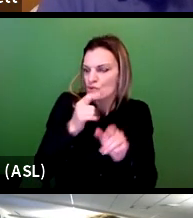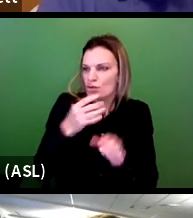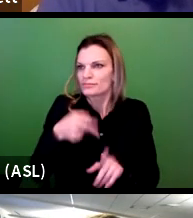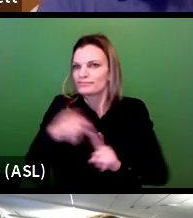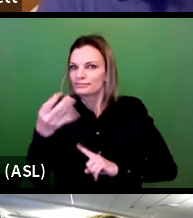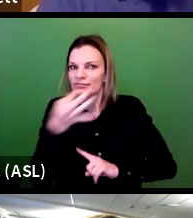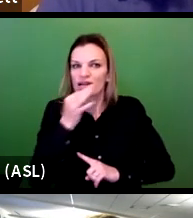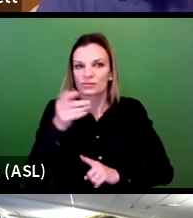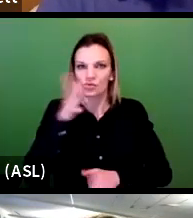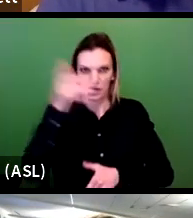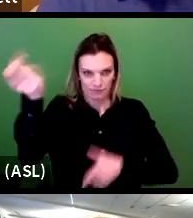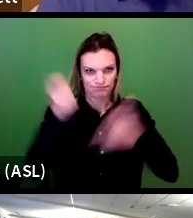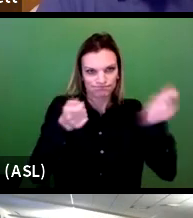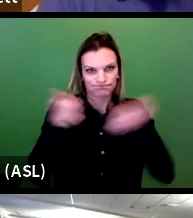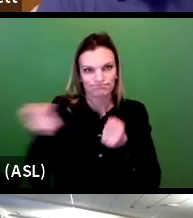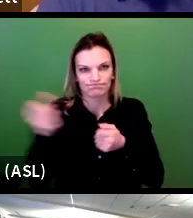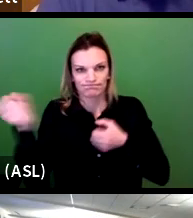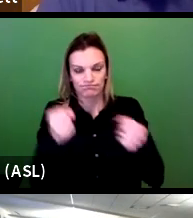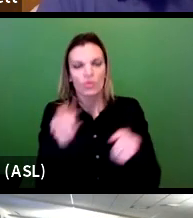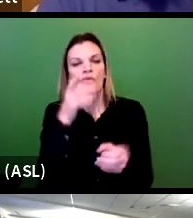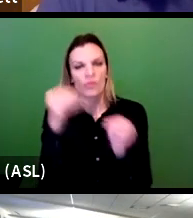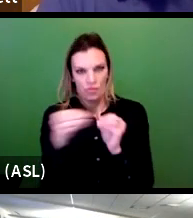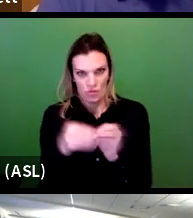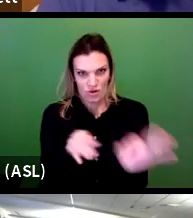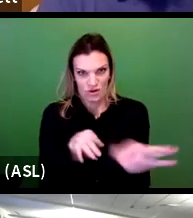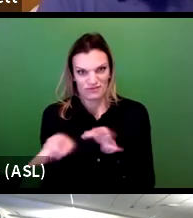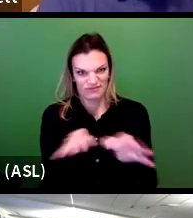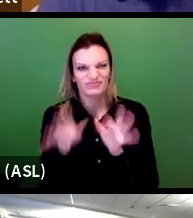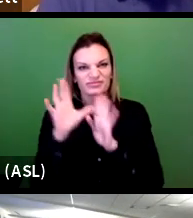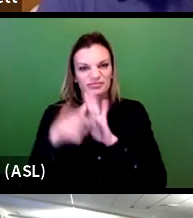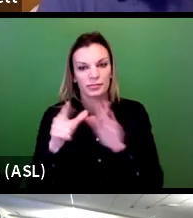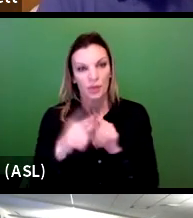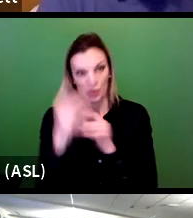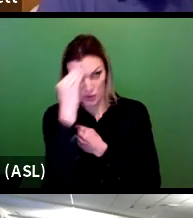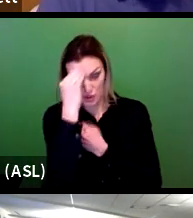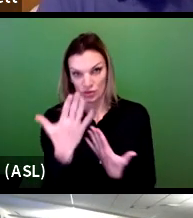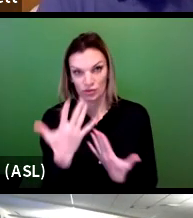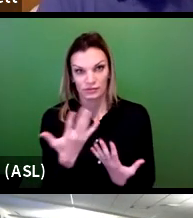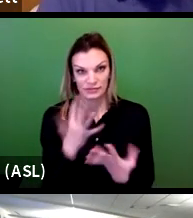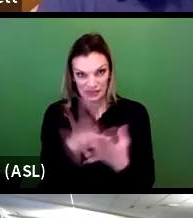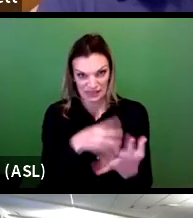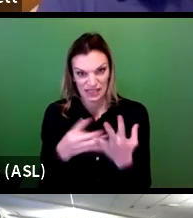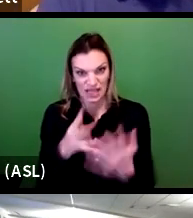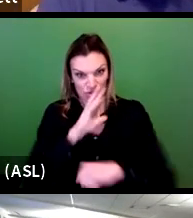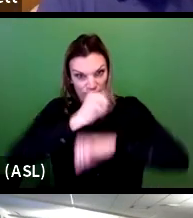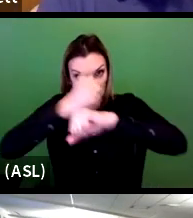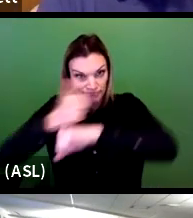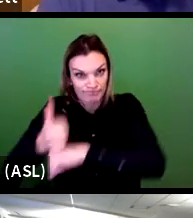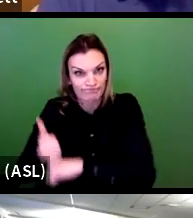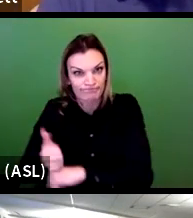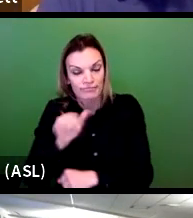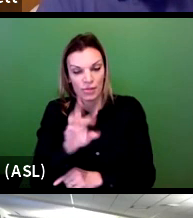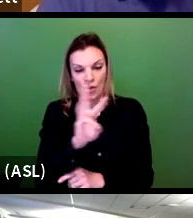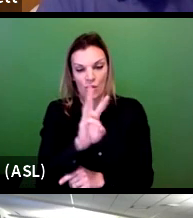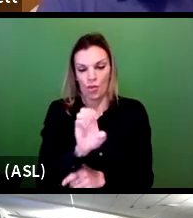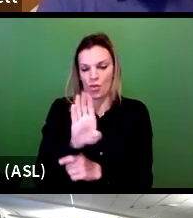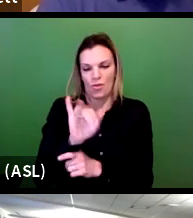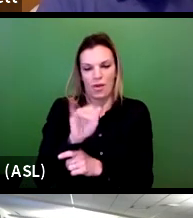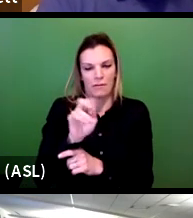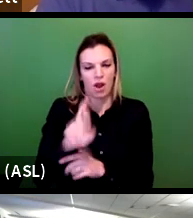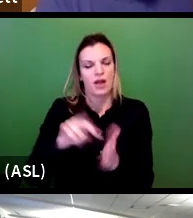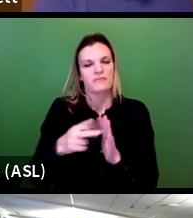webinars. So more details to come on that, but I wanted to let you know the process of scheduling those webinars and ensuring that you